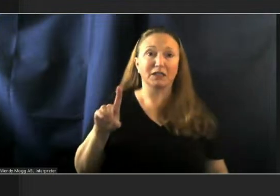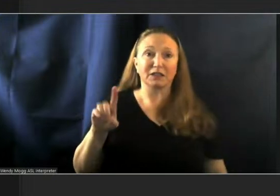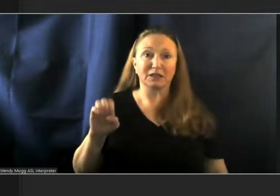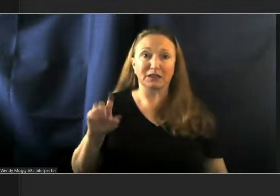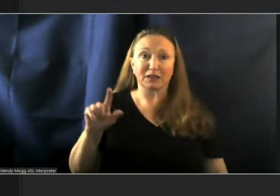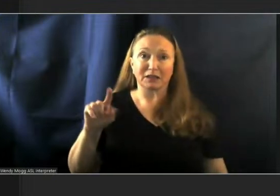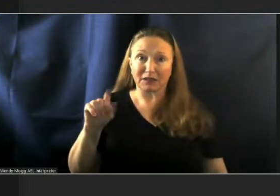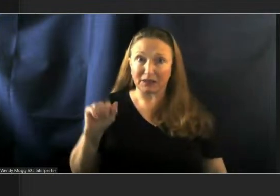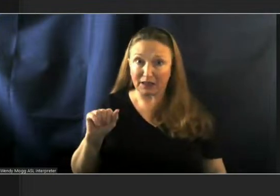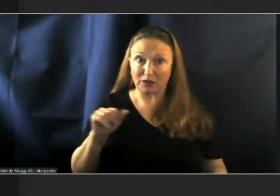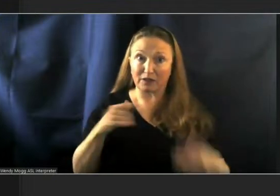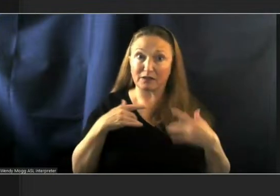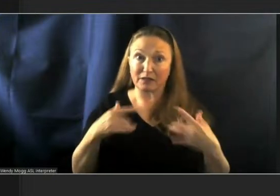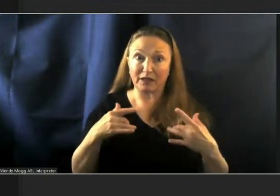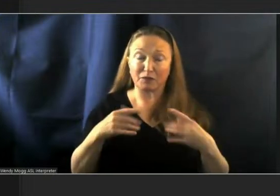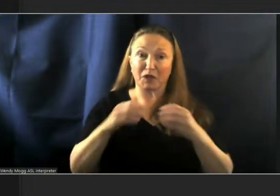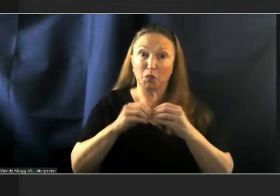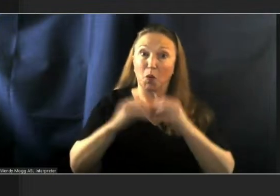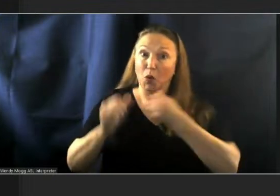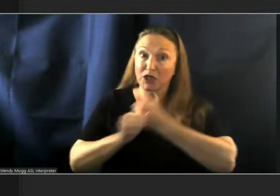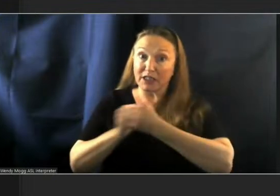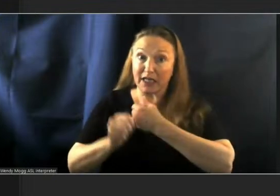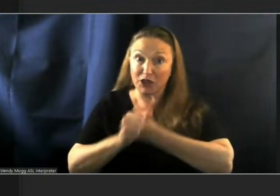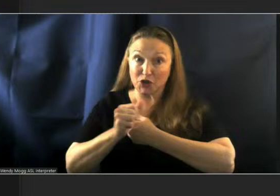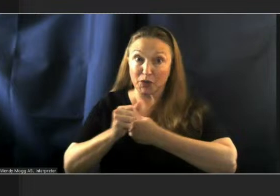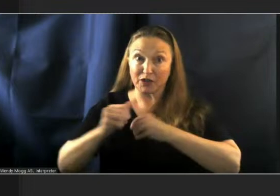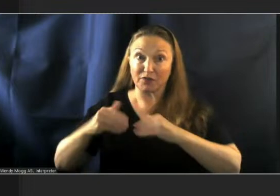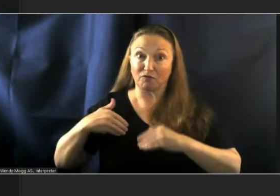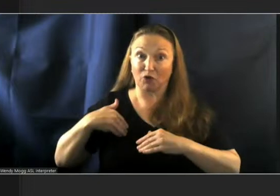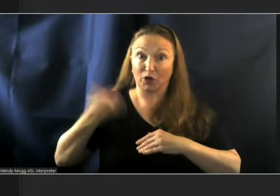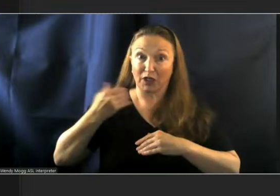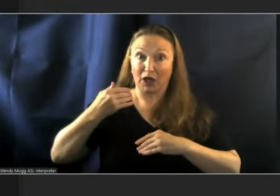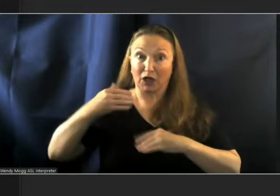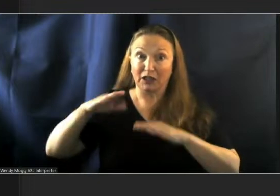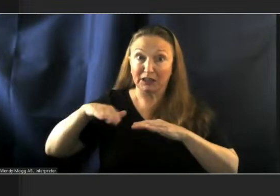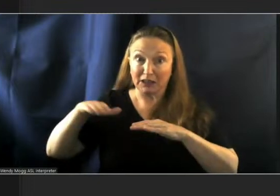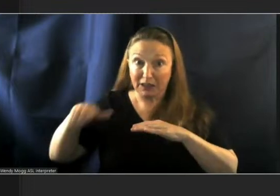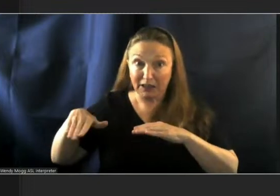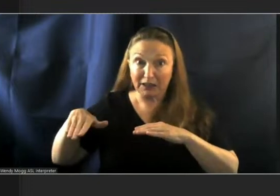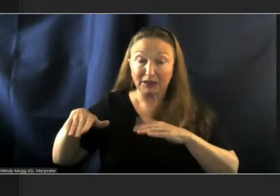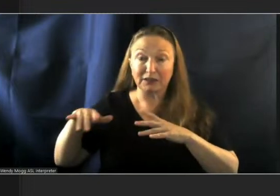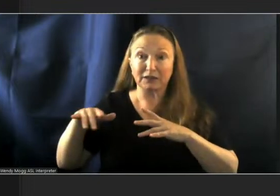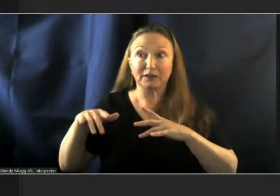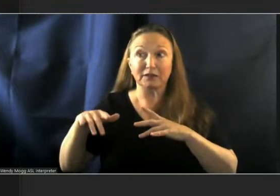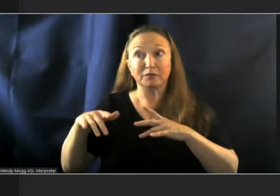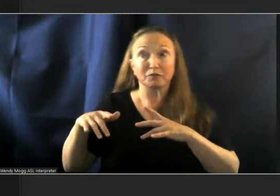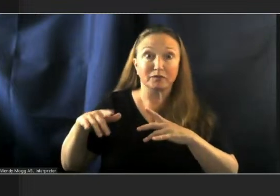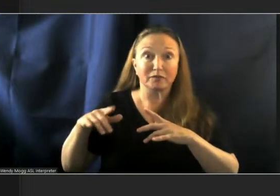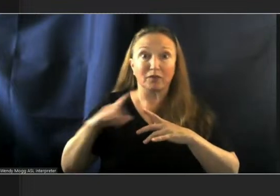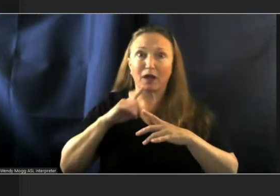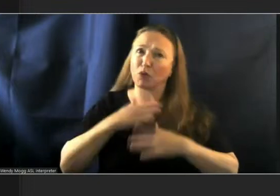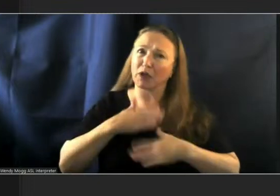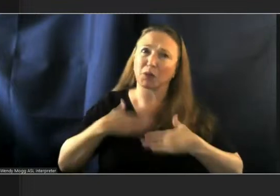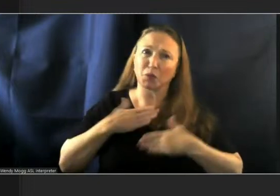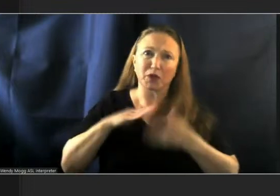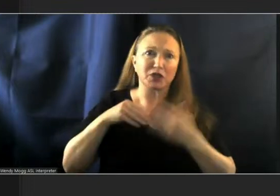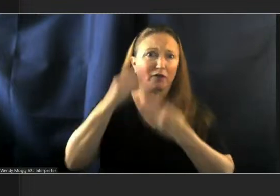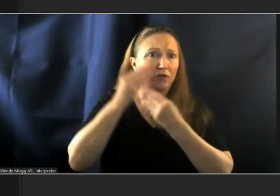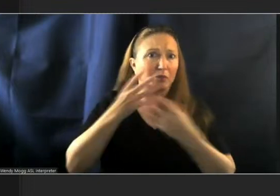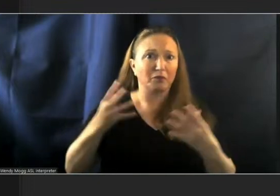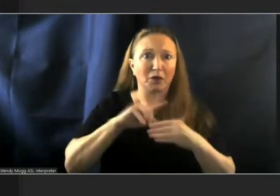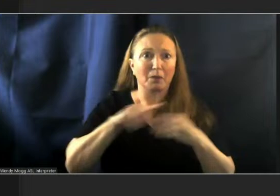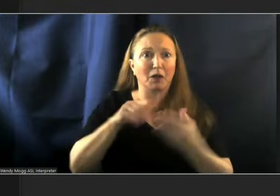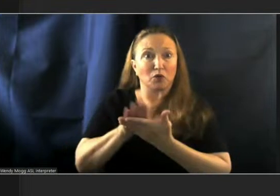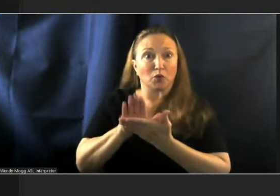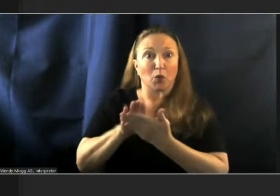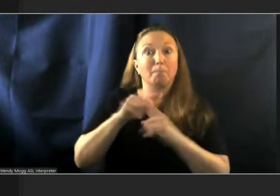more dangerous than other variants for this demographic? And just, I really appreciate all the information about schools, but I know